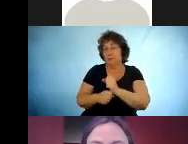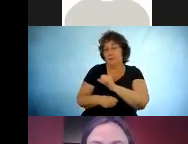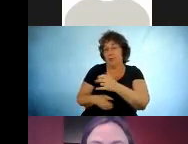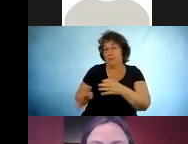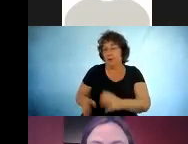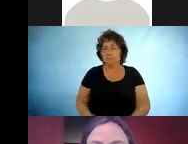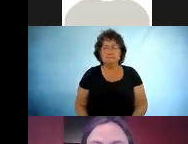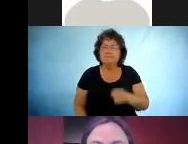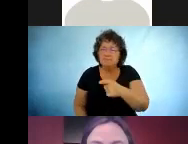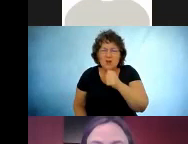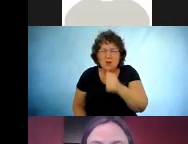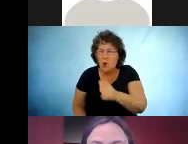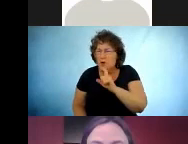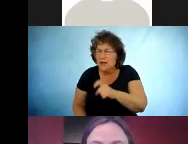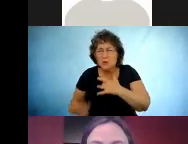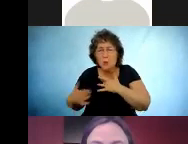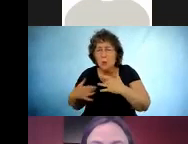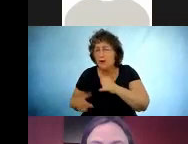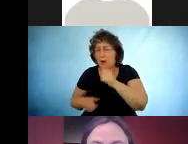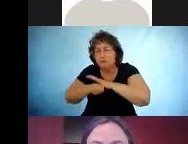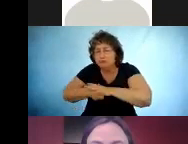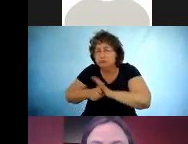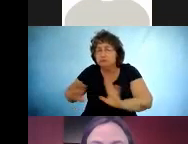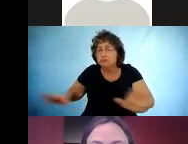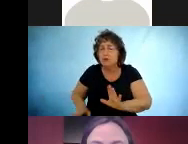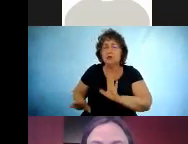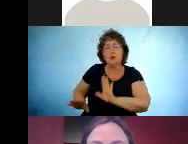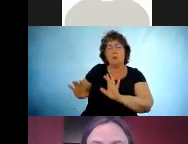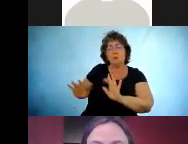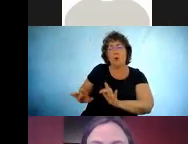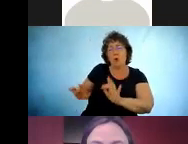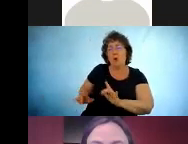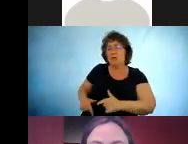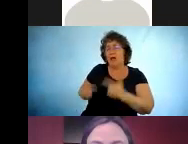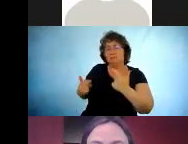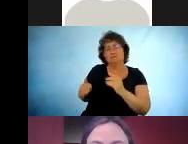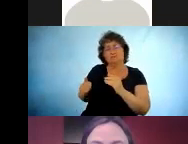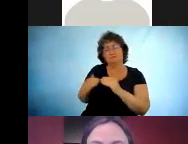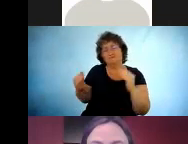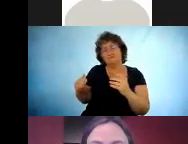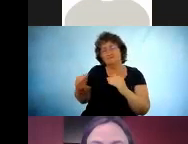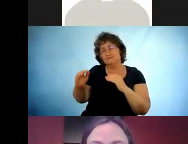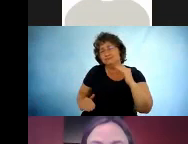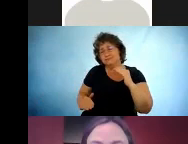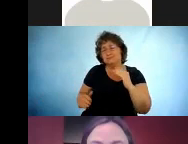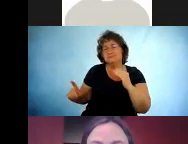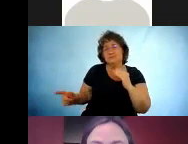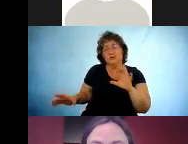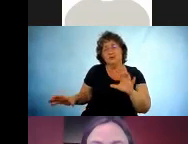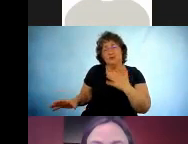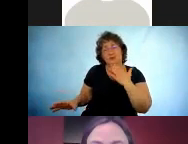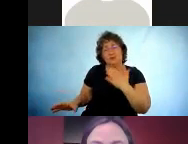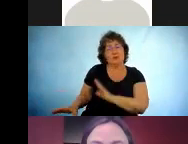worried. You've no reason to stress. Your poor lives are not fair, so you just do your